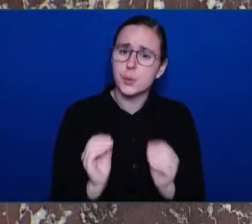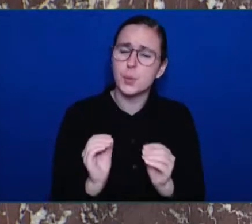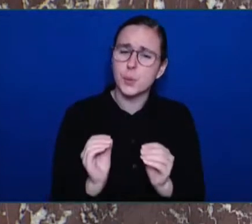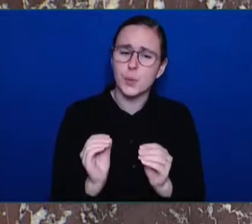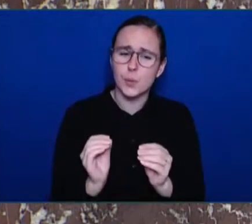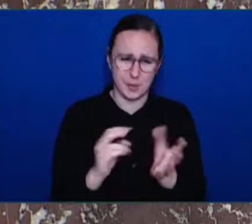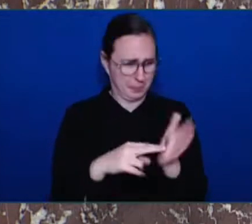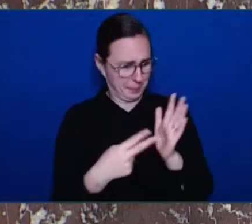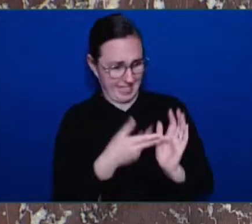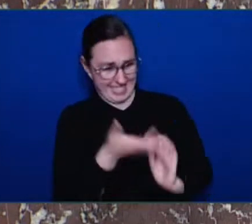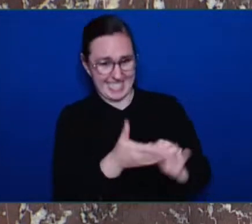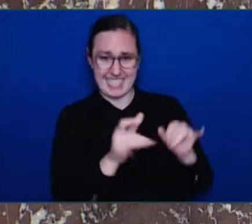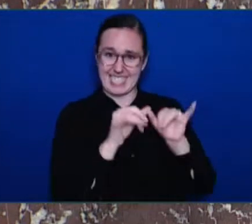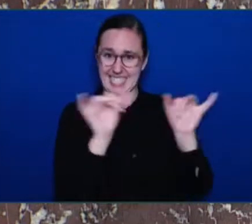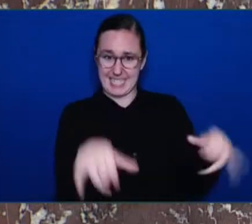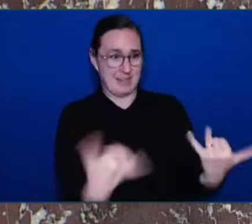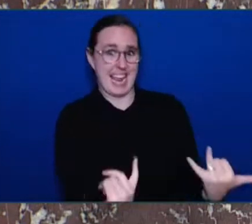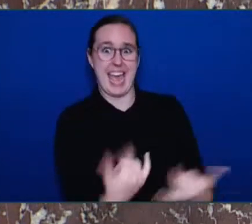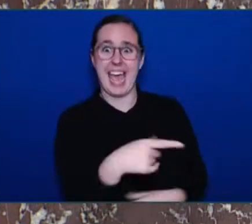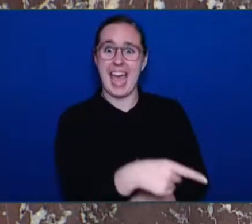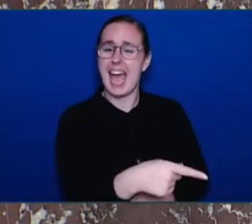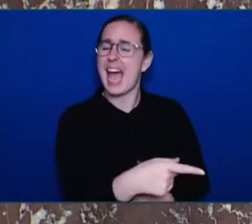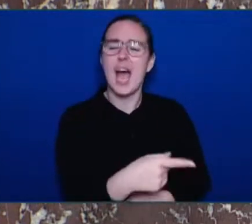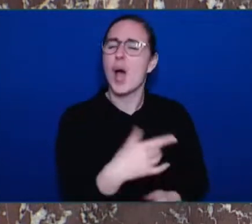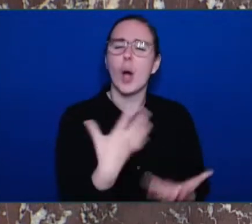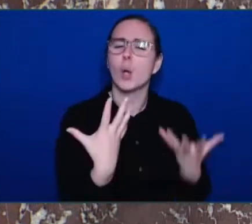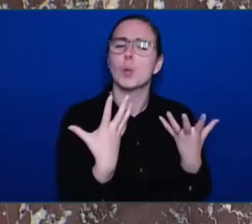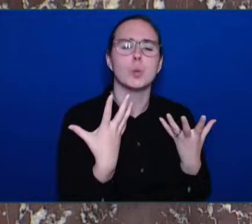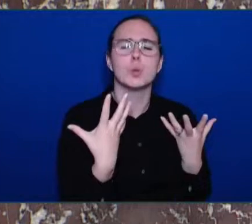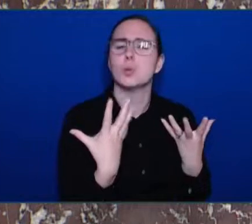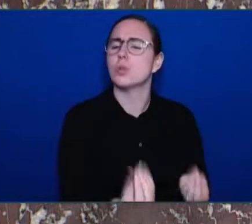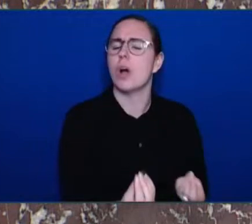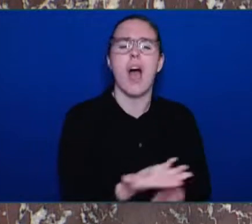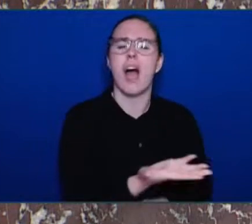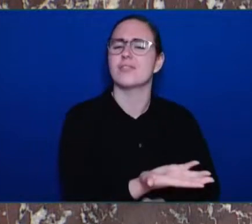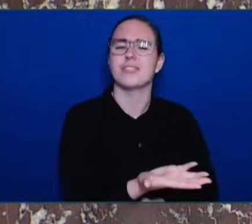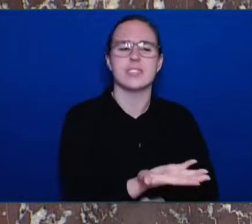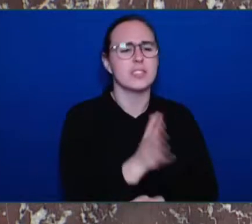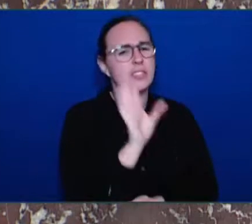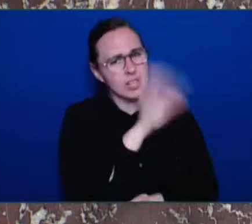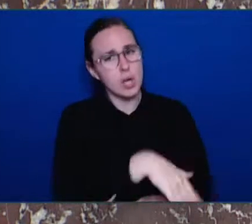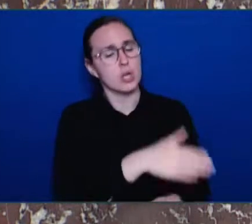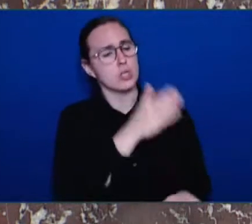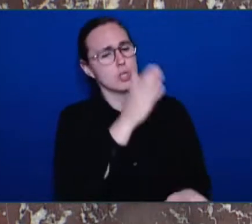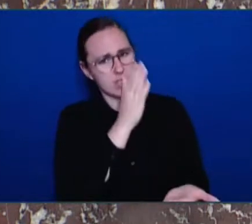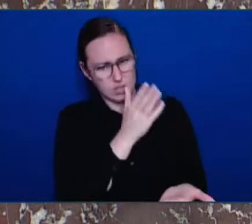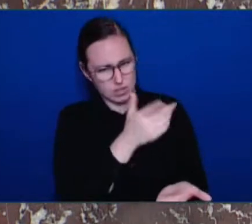justice system of their soft on crime former Attorney General?